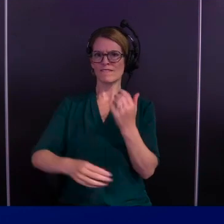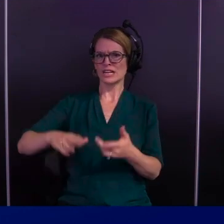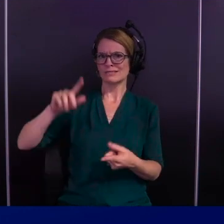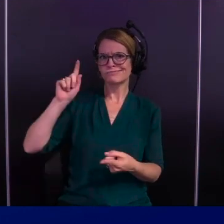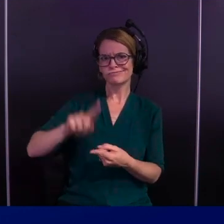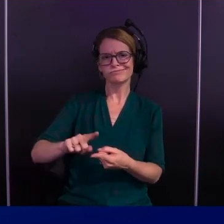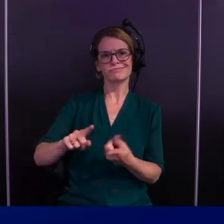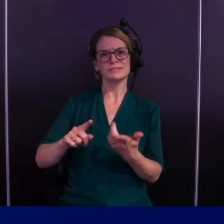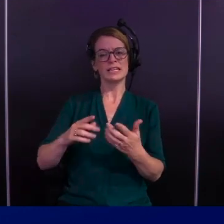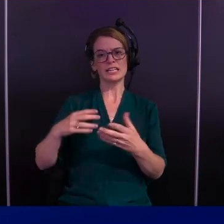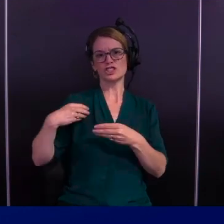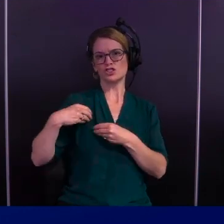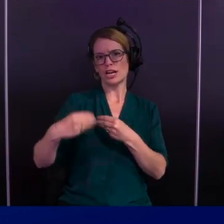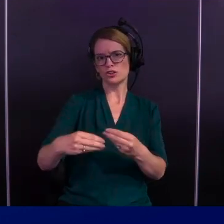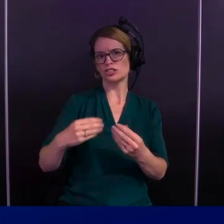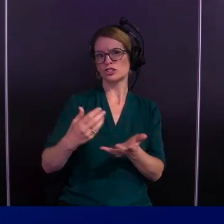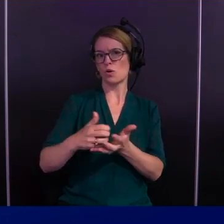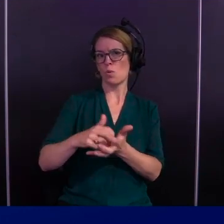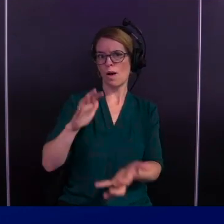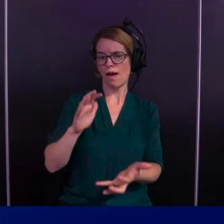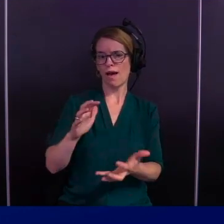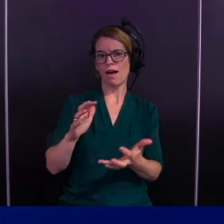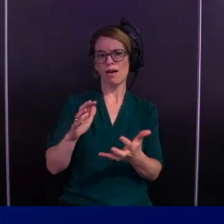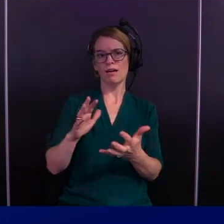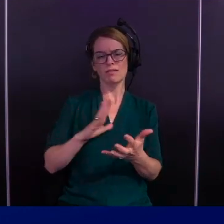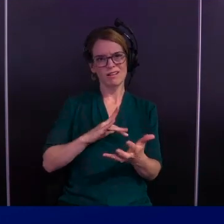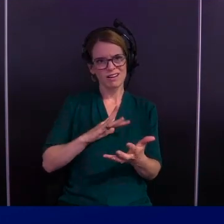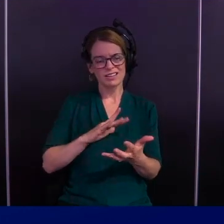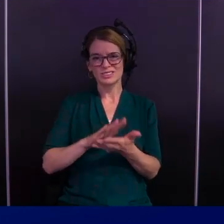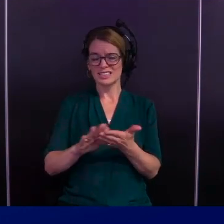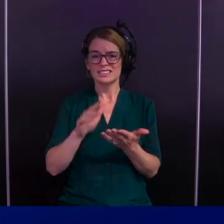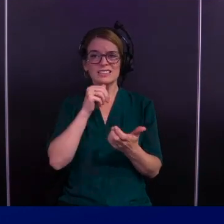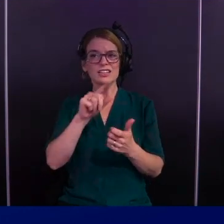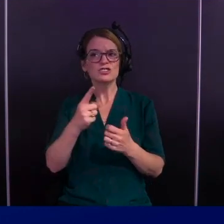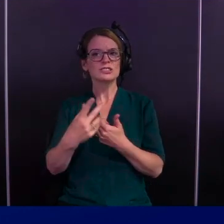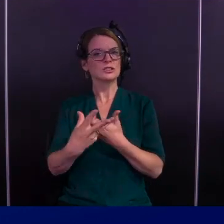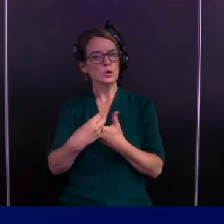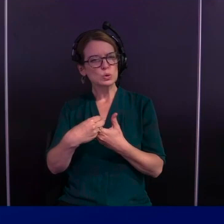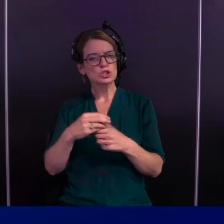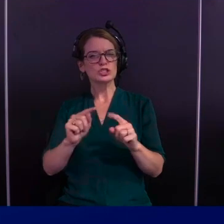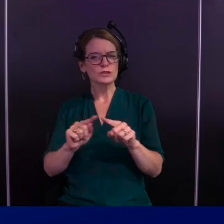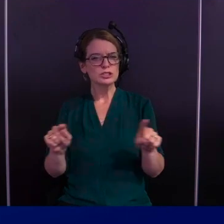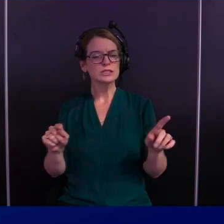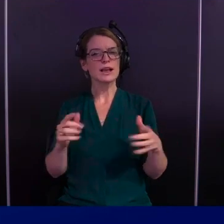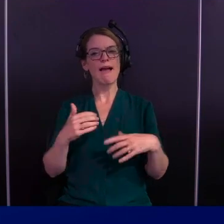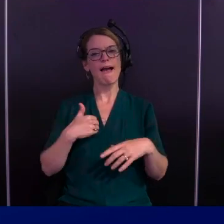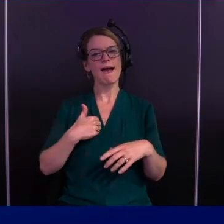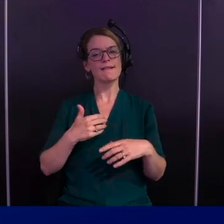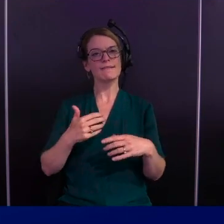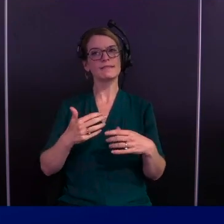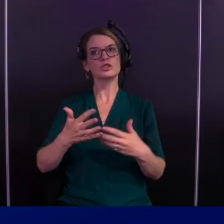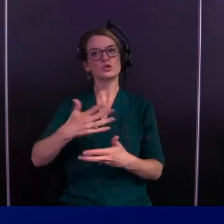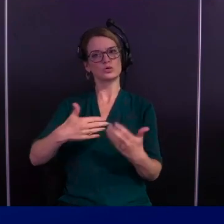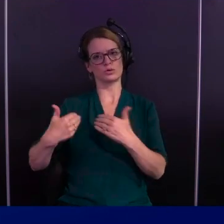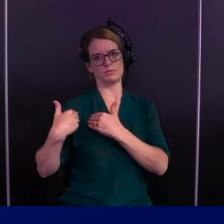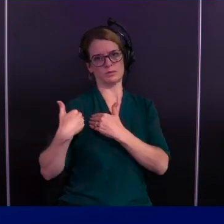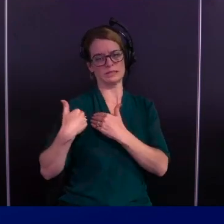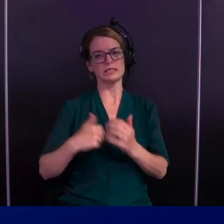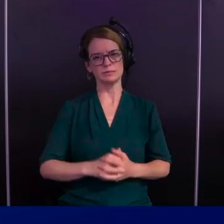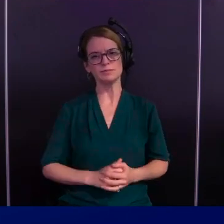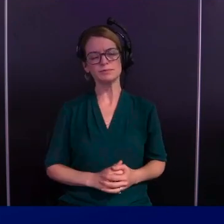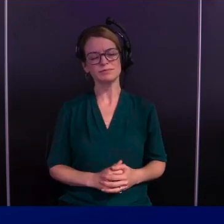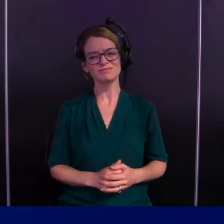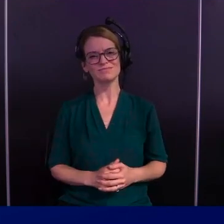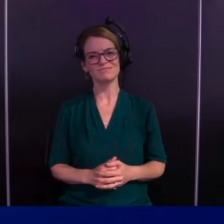a really cool aspect where not only with inclusion and diversity, you have that social responsibility, but again, the